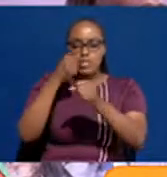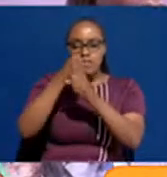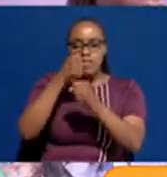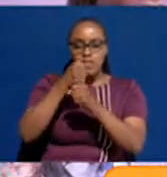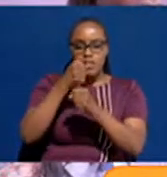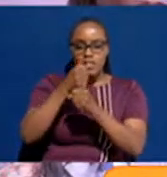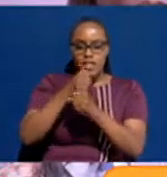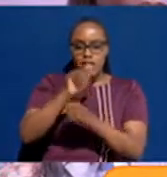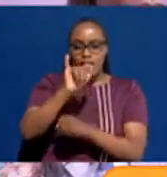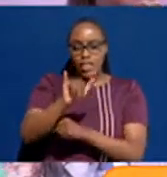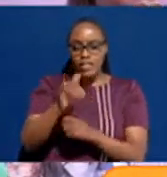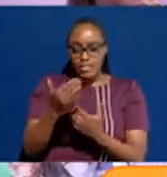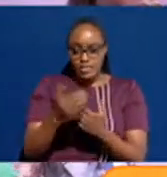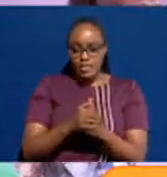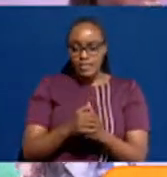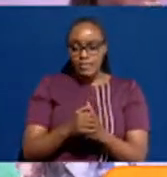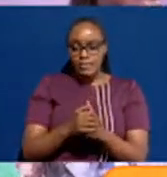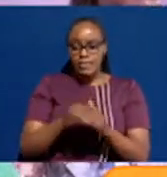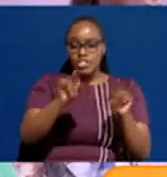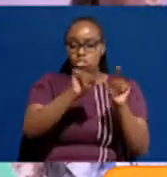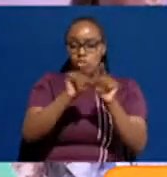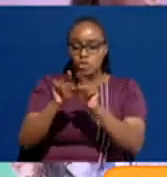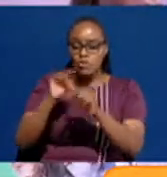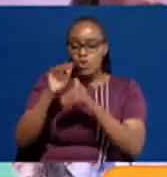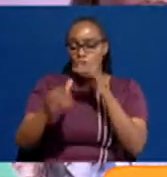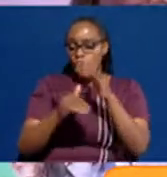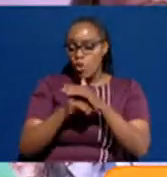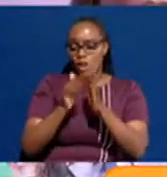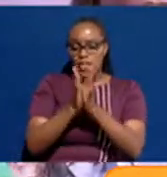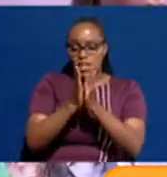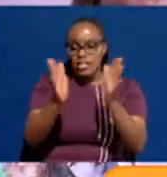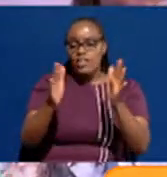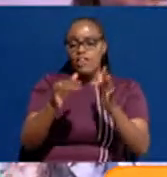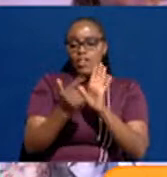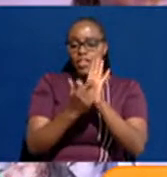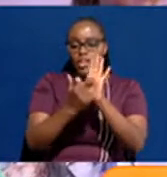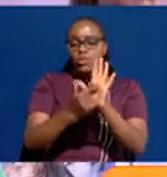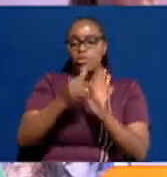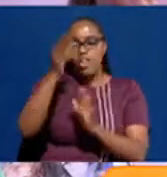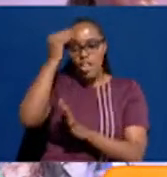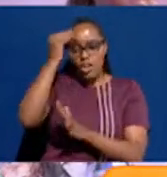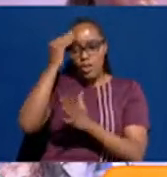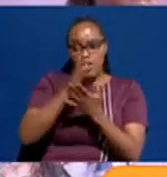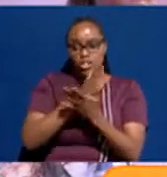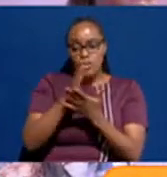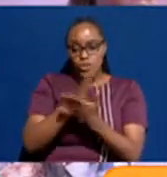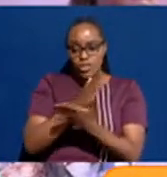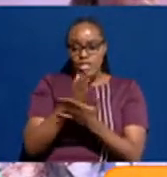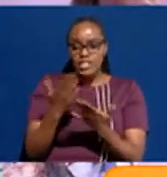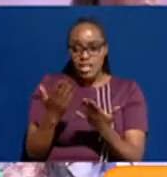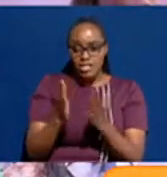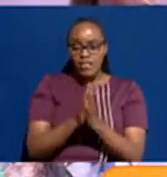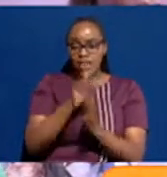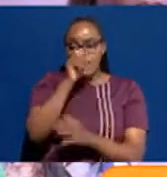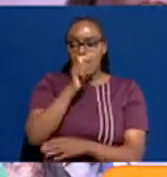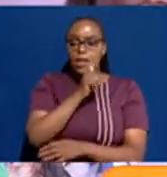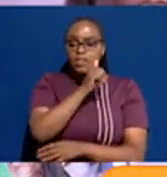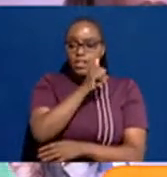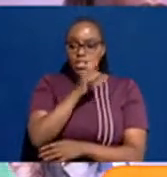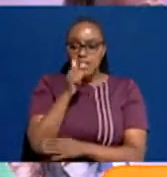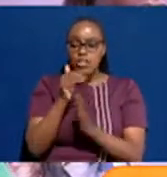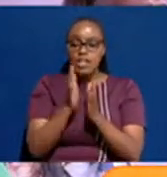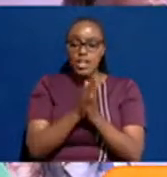education. All the above expose the education sector in Kenya to privatization